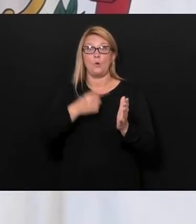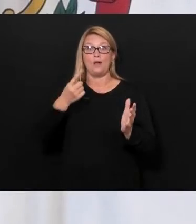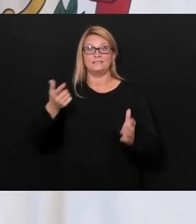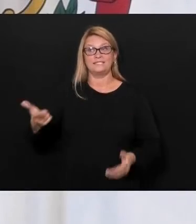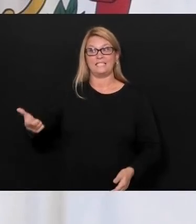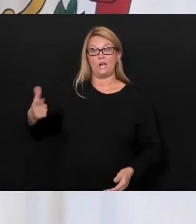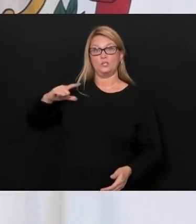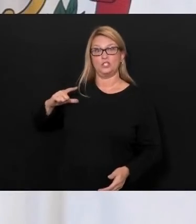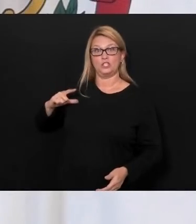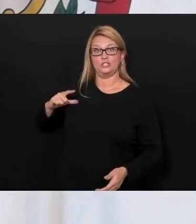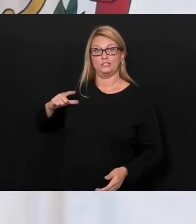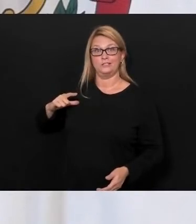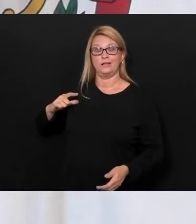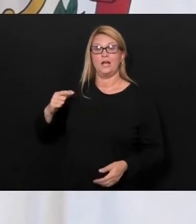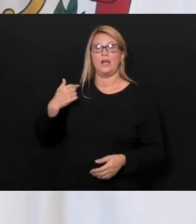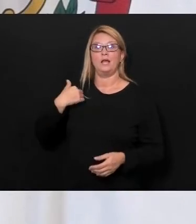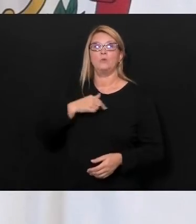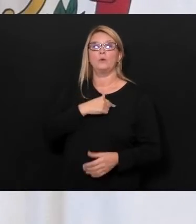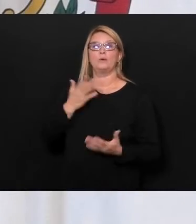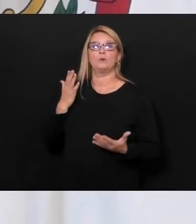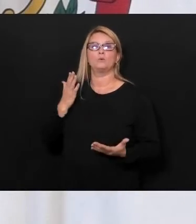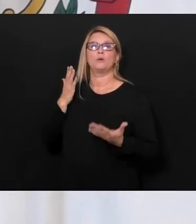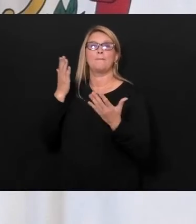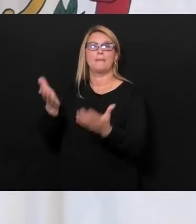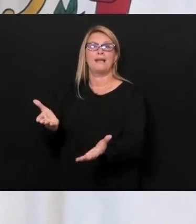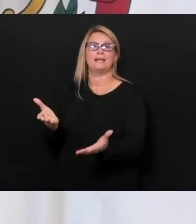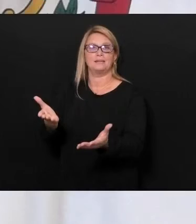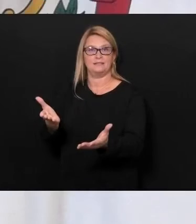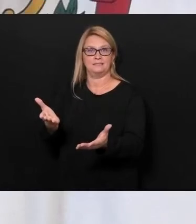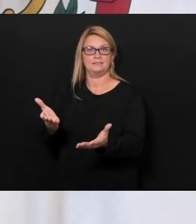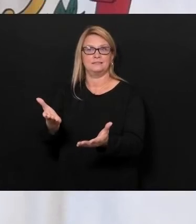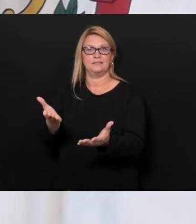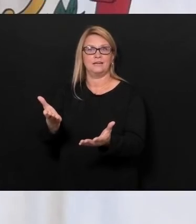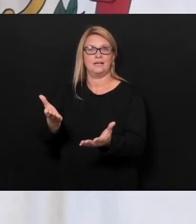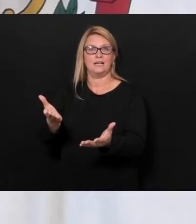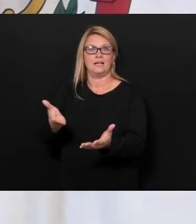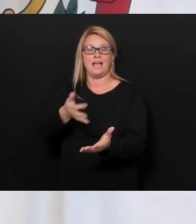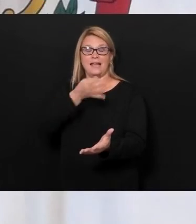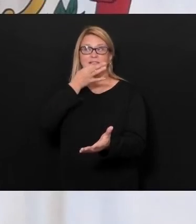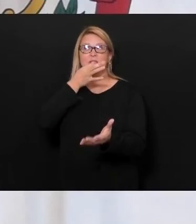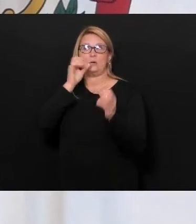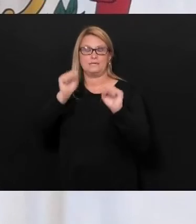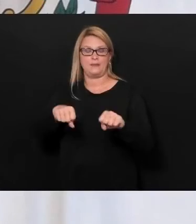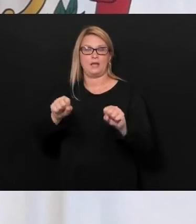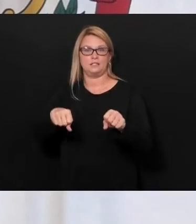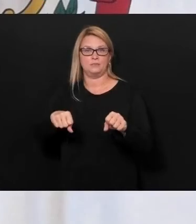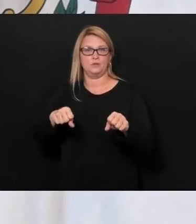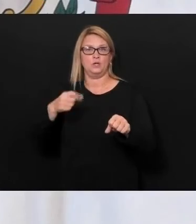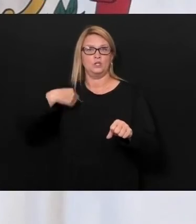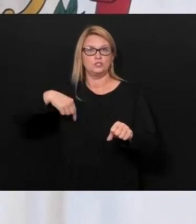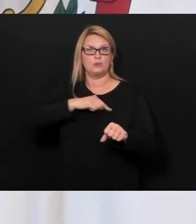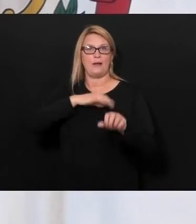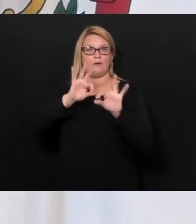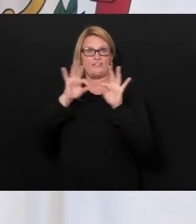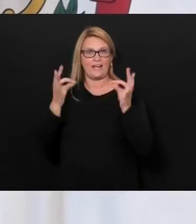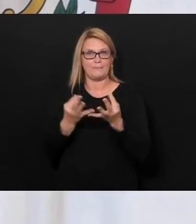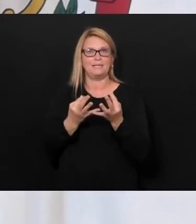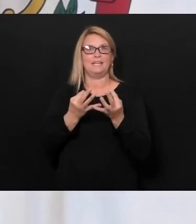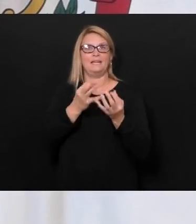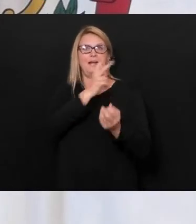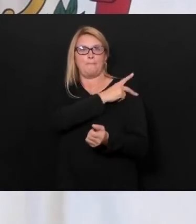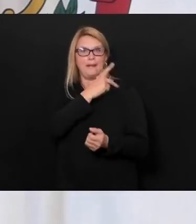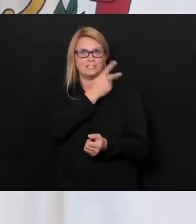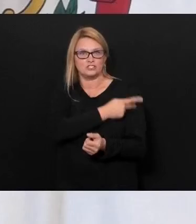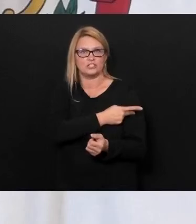turn, and we will recommend it as soon as possible to our family members and our